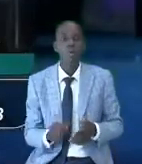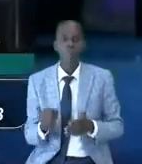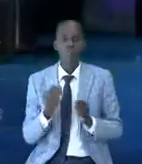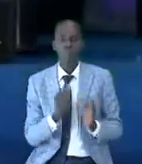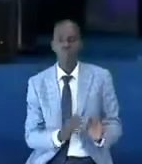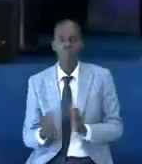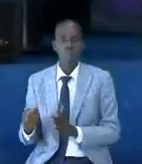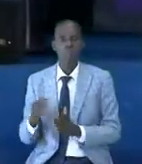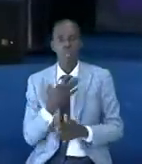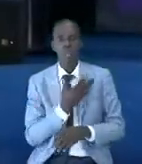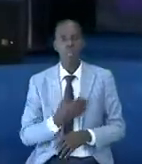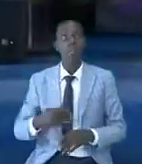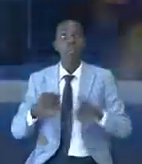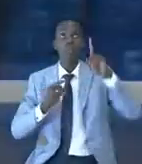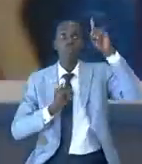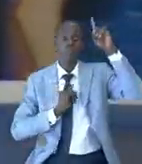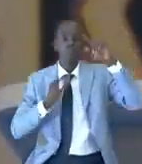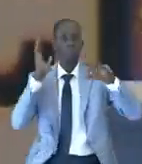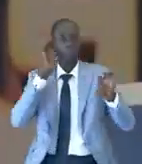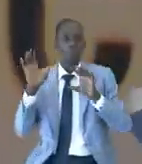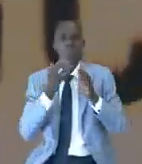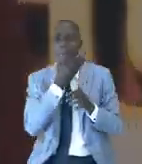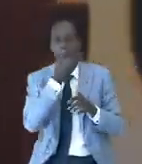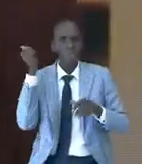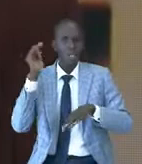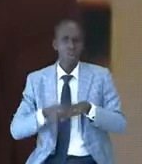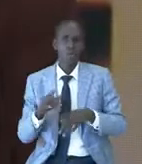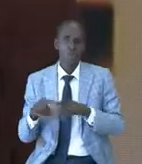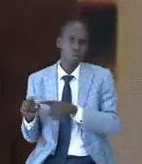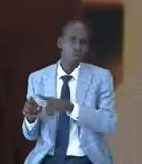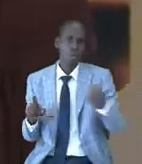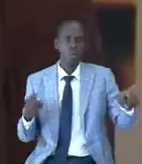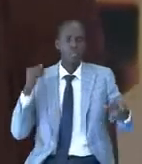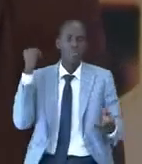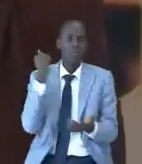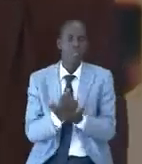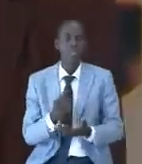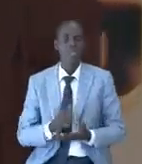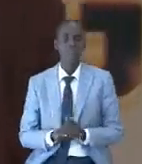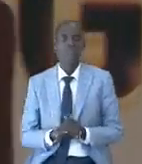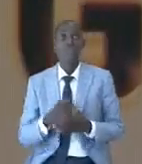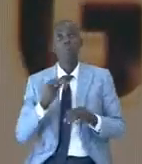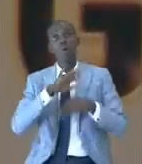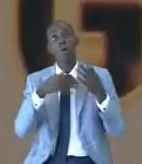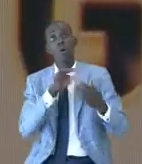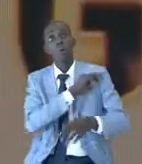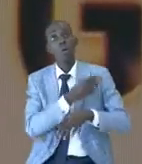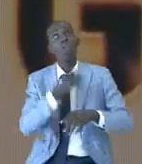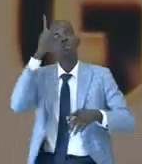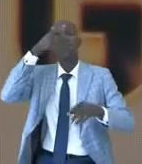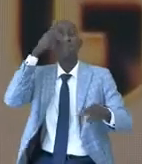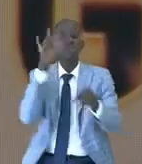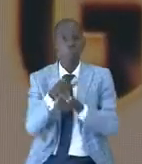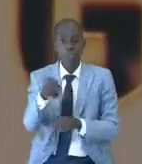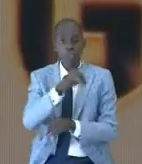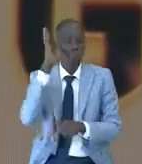you. God says he will do better unto you. The Almighty says he will